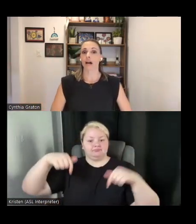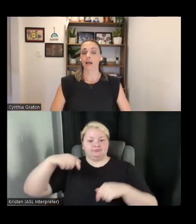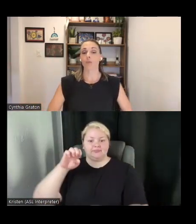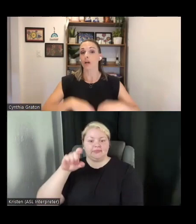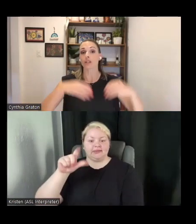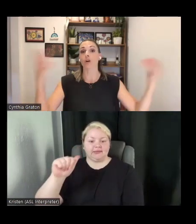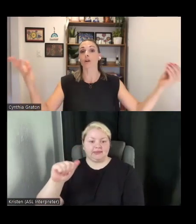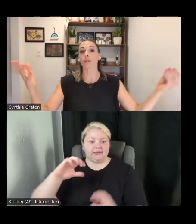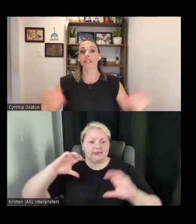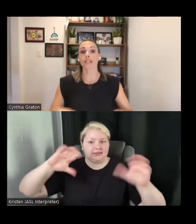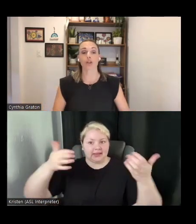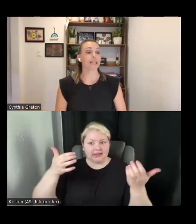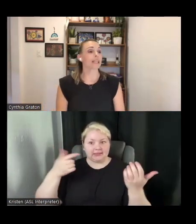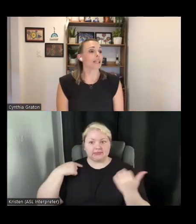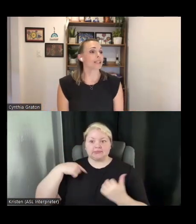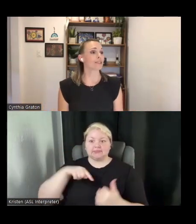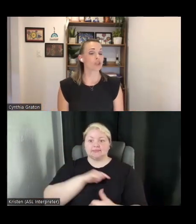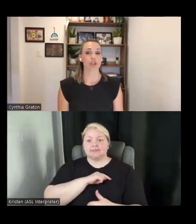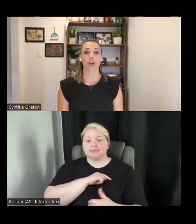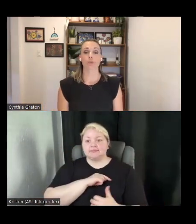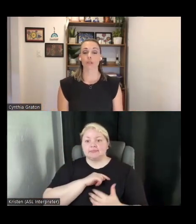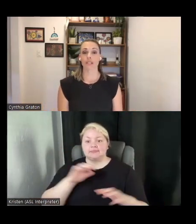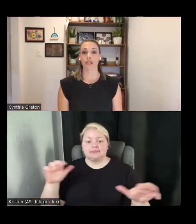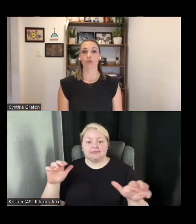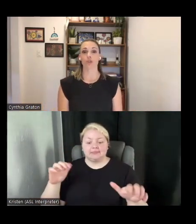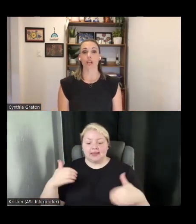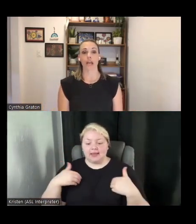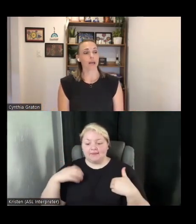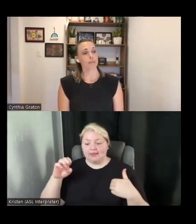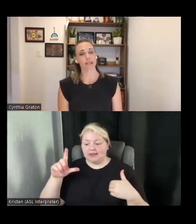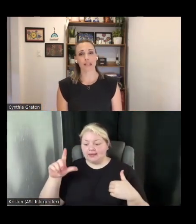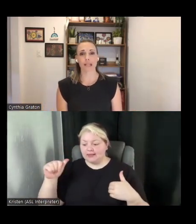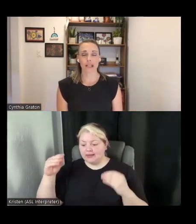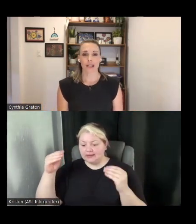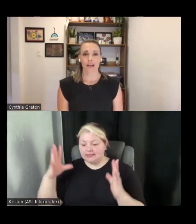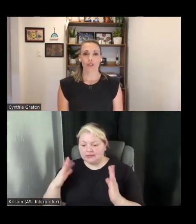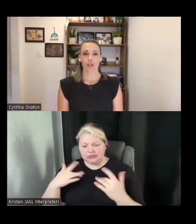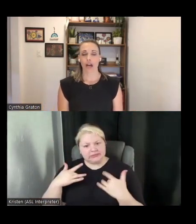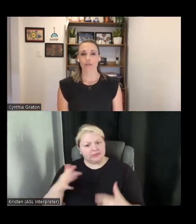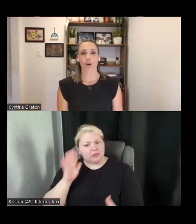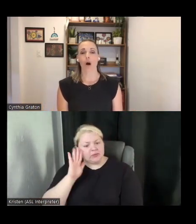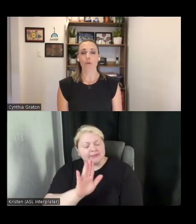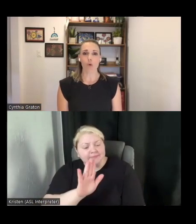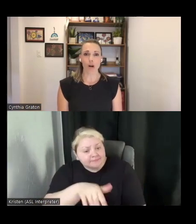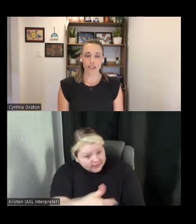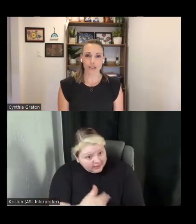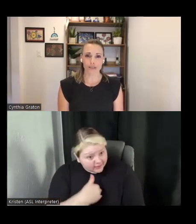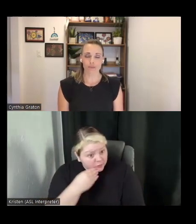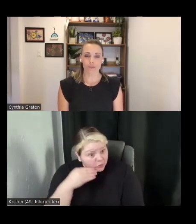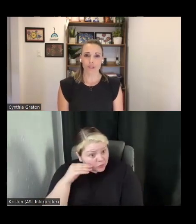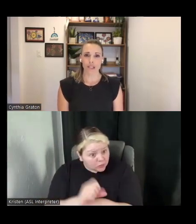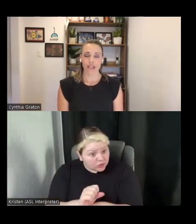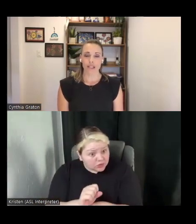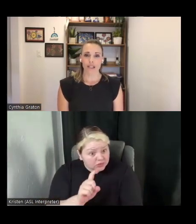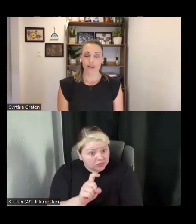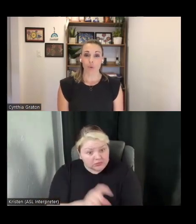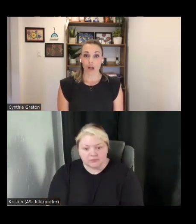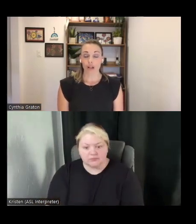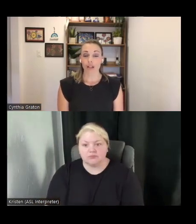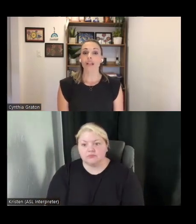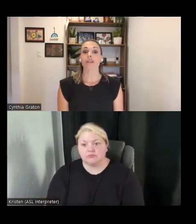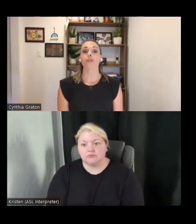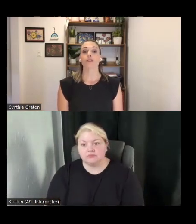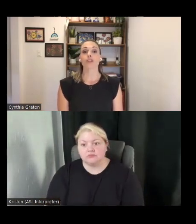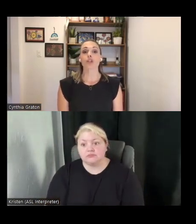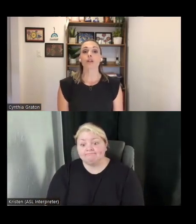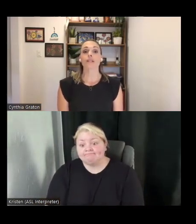the time where normally the ELA teacher would say to Jake, hey, buddy, do you have your homework?